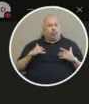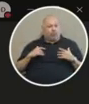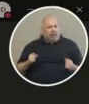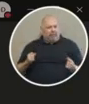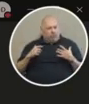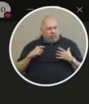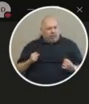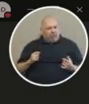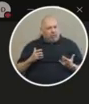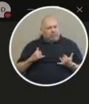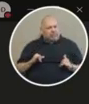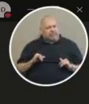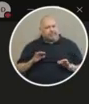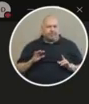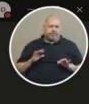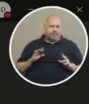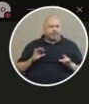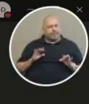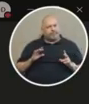recovering but are still